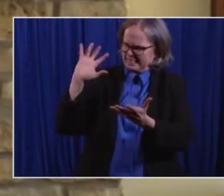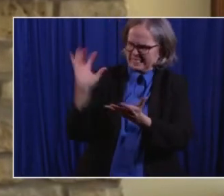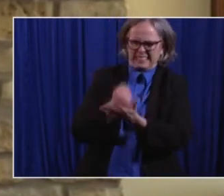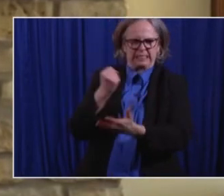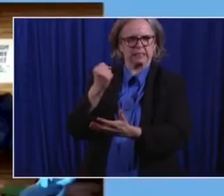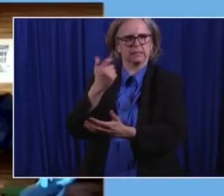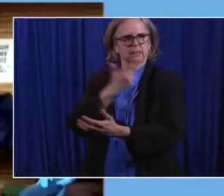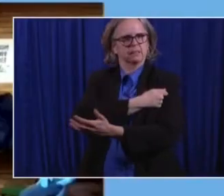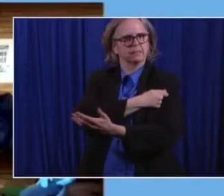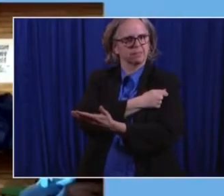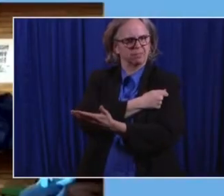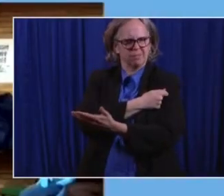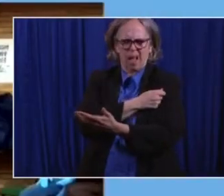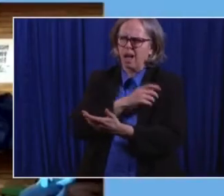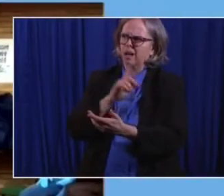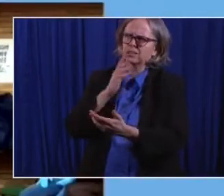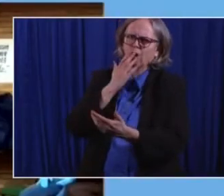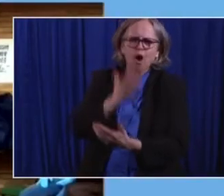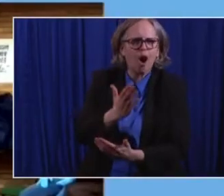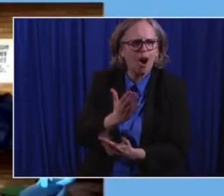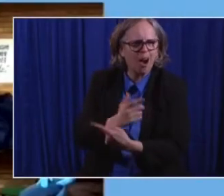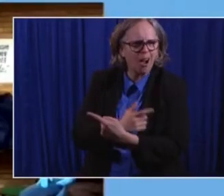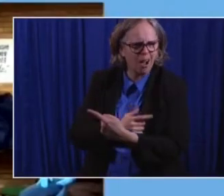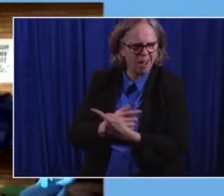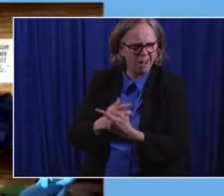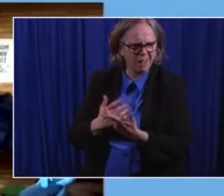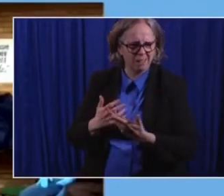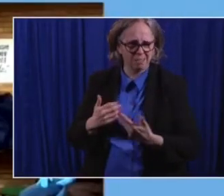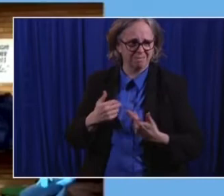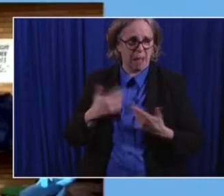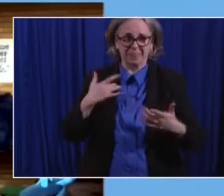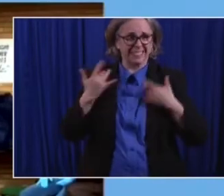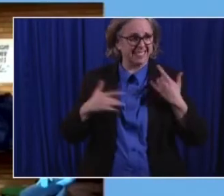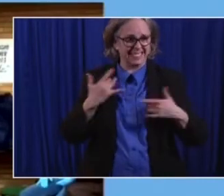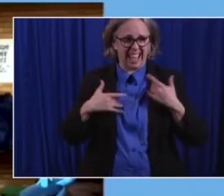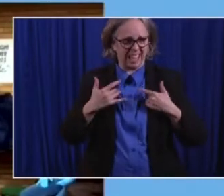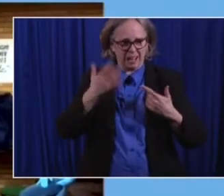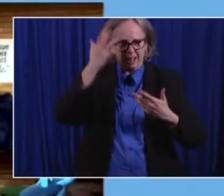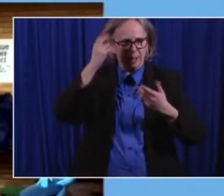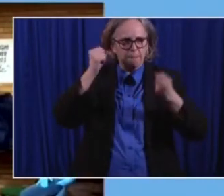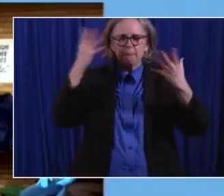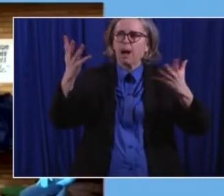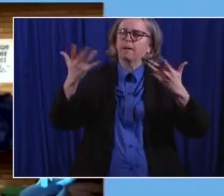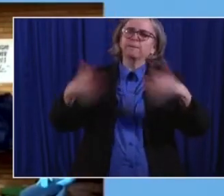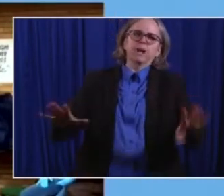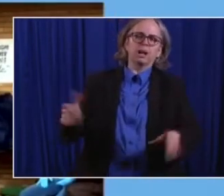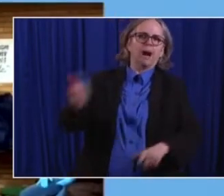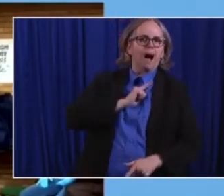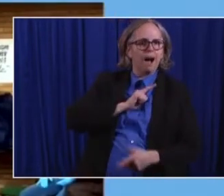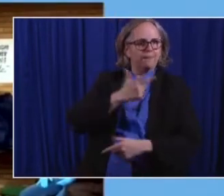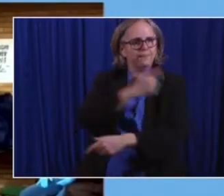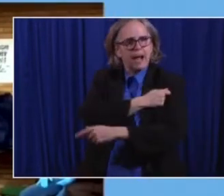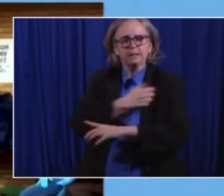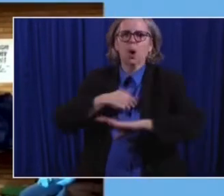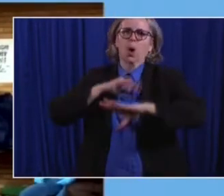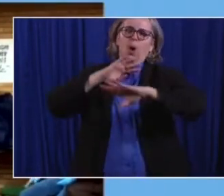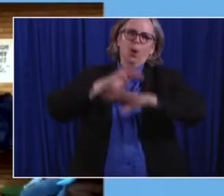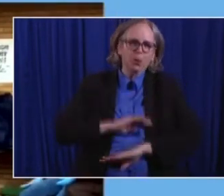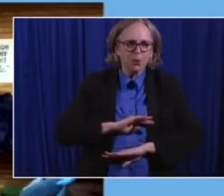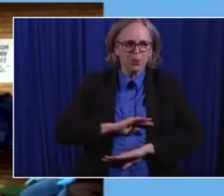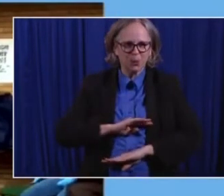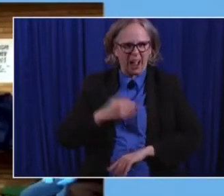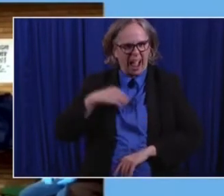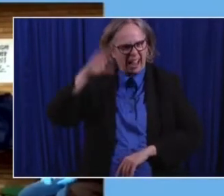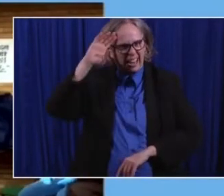listen. I'm excited to just get it out of the way and try to, even